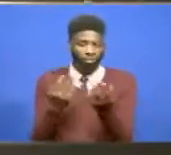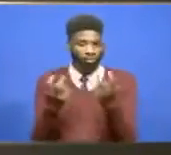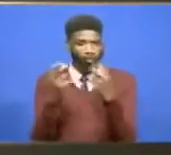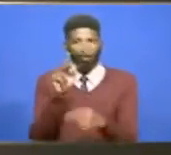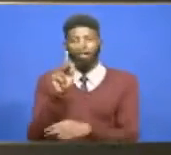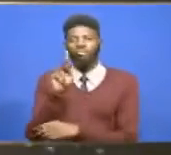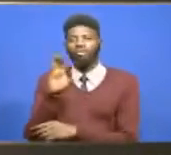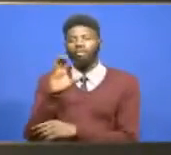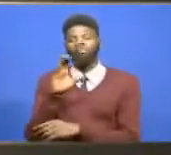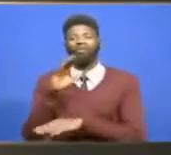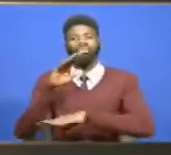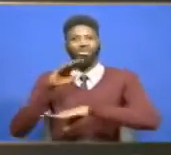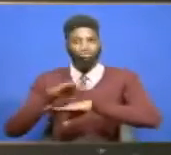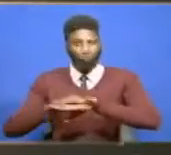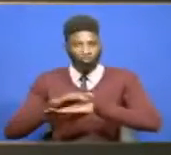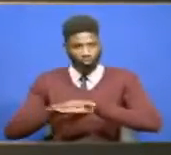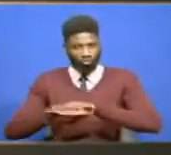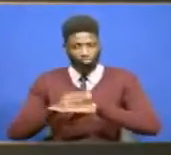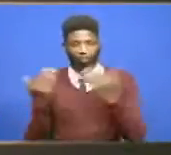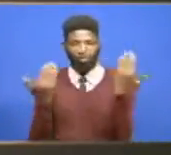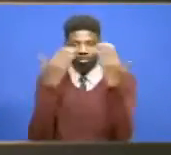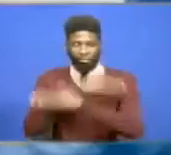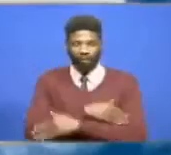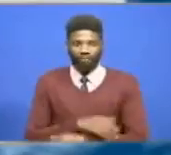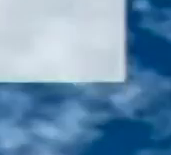Channel 1. Do have yourself a lovely night.